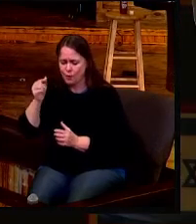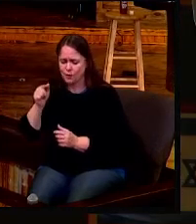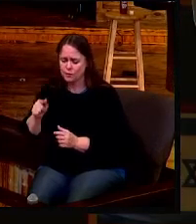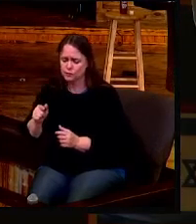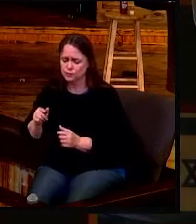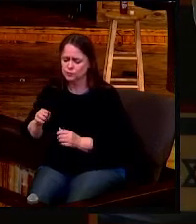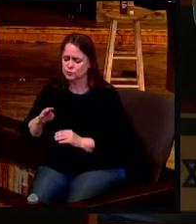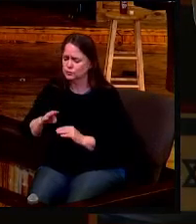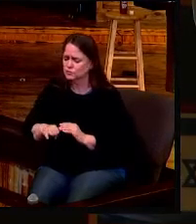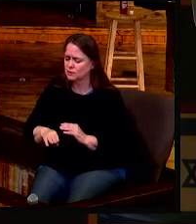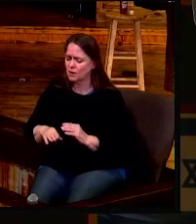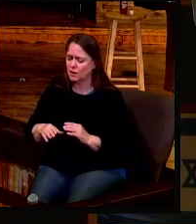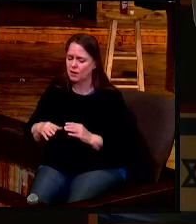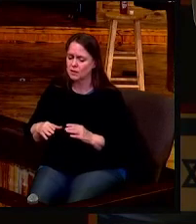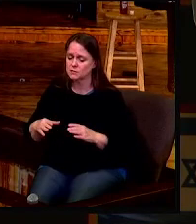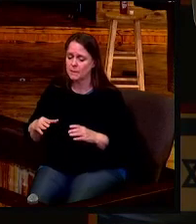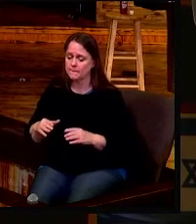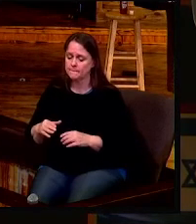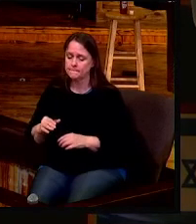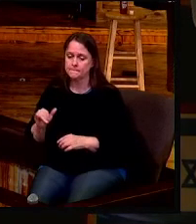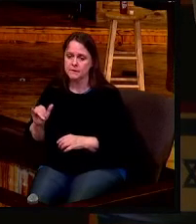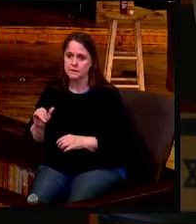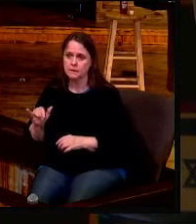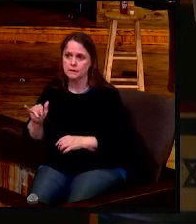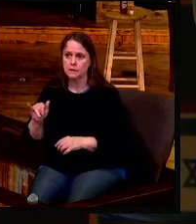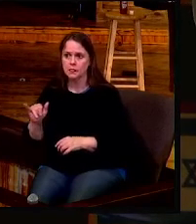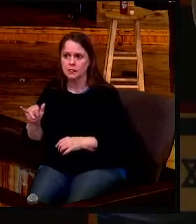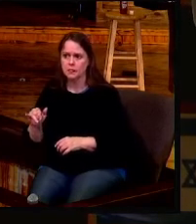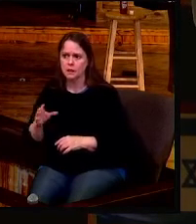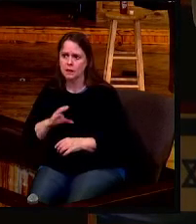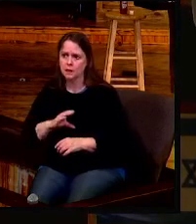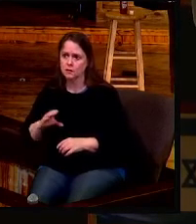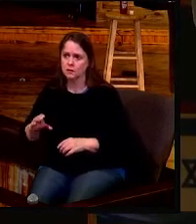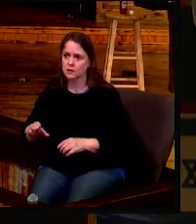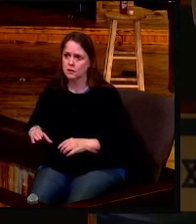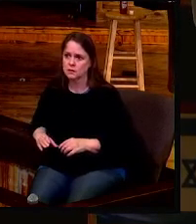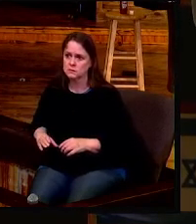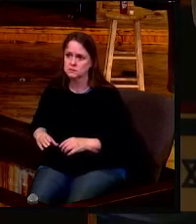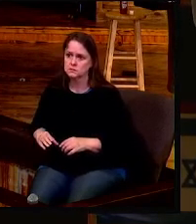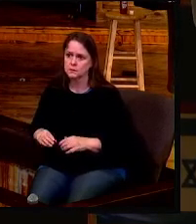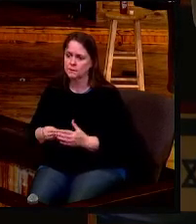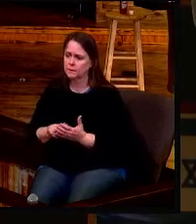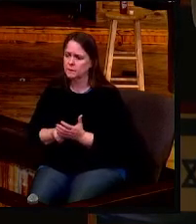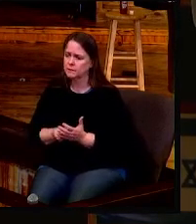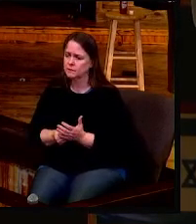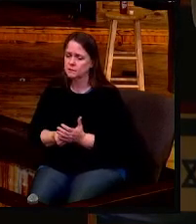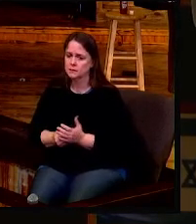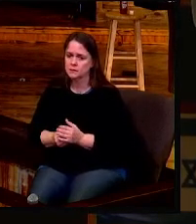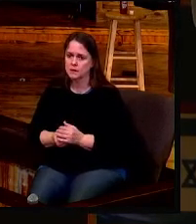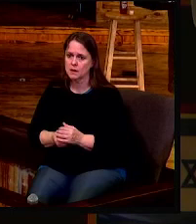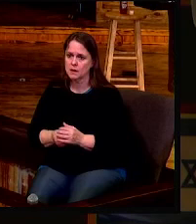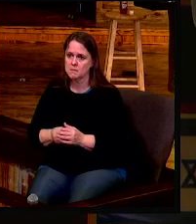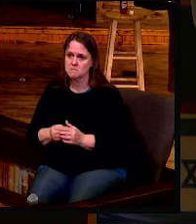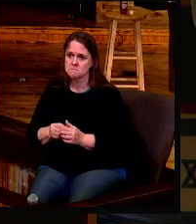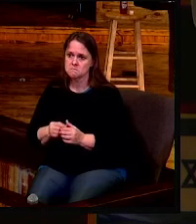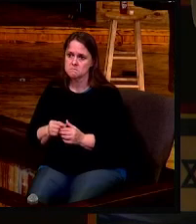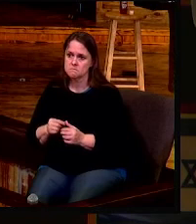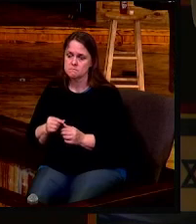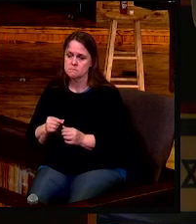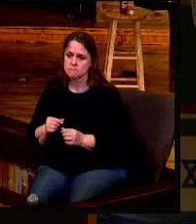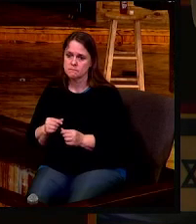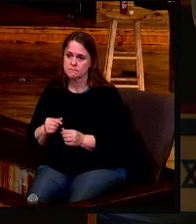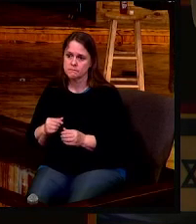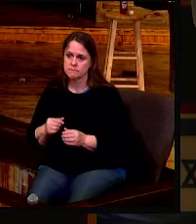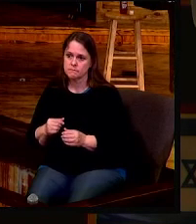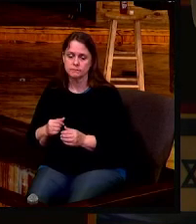saying, 'Not my will, but your will.' Maybe it's going to cost you something financially. Maybe it's a conversation that needs to take place, but you're